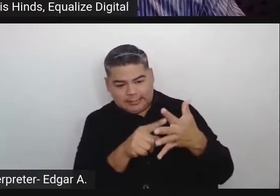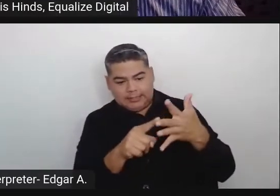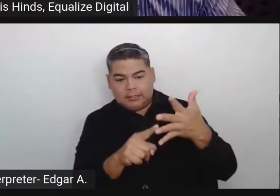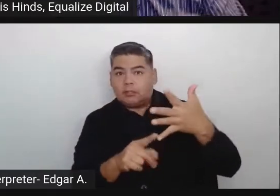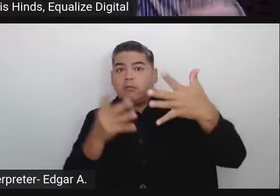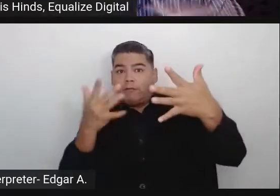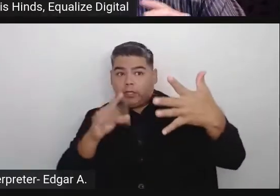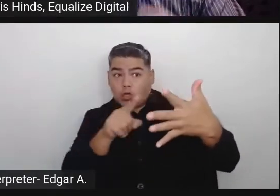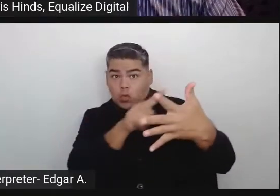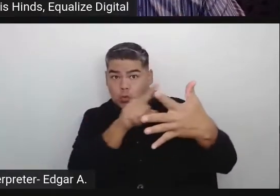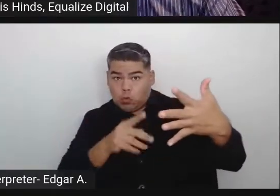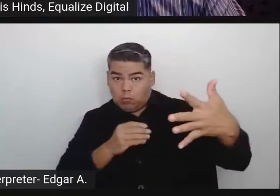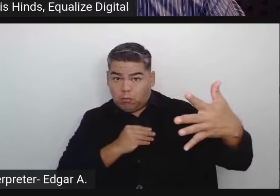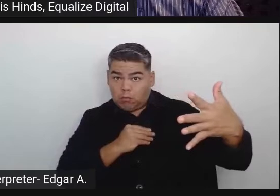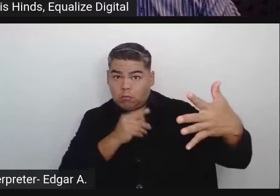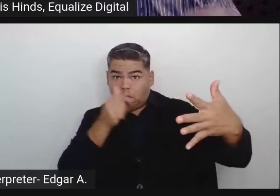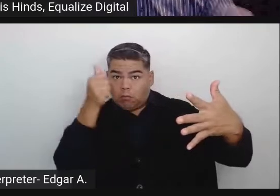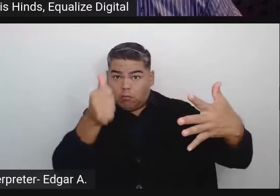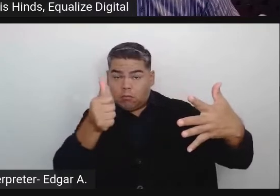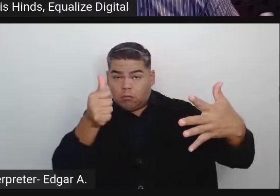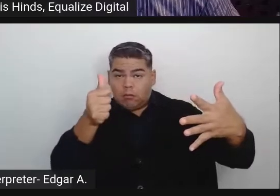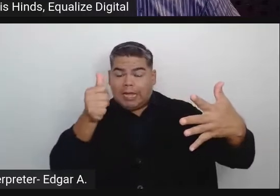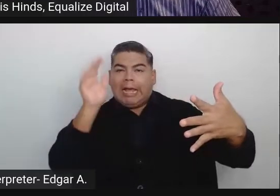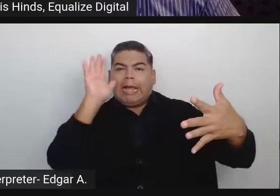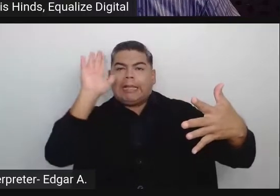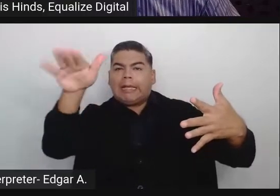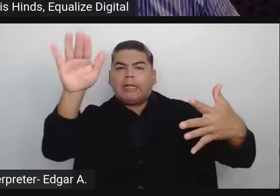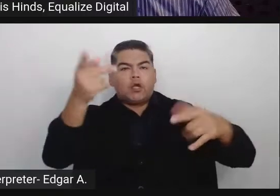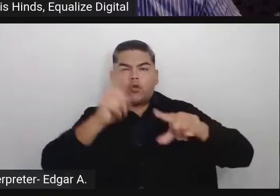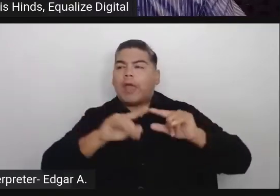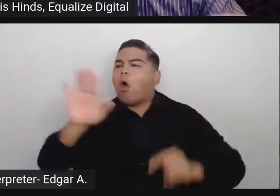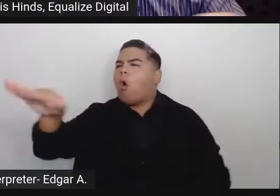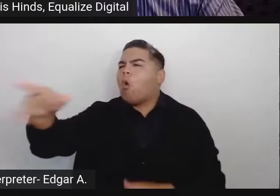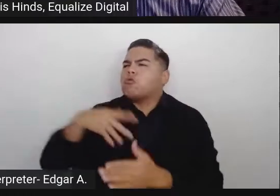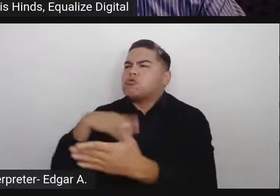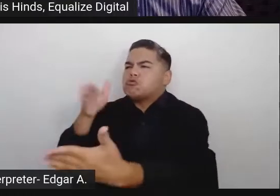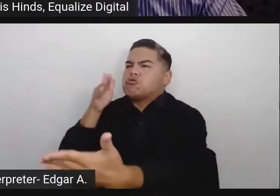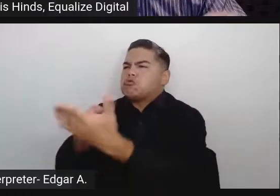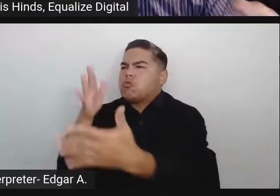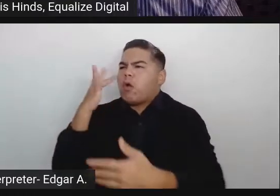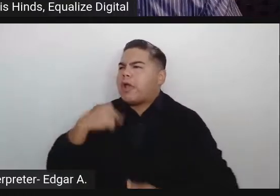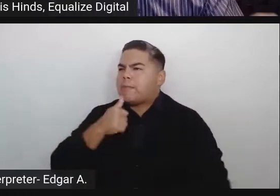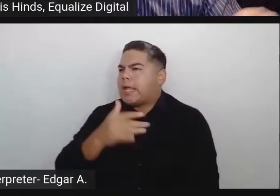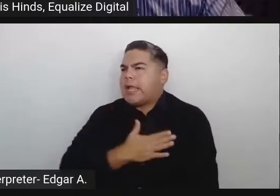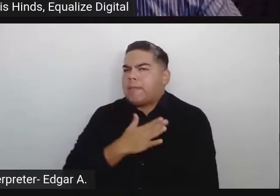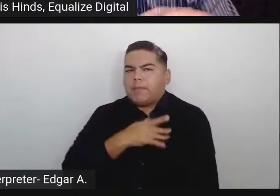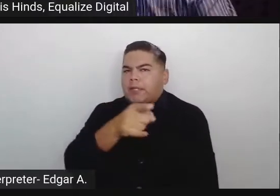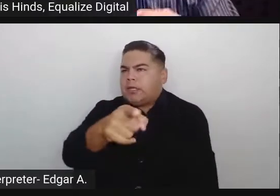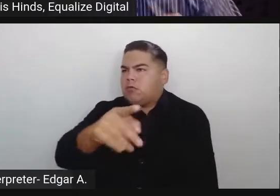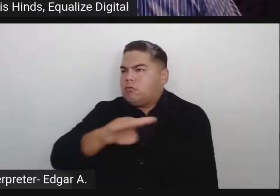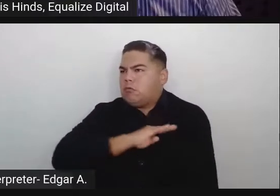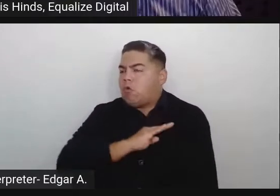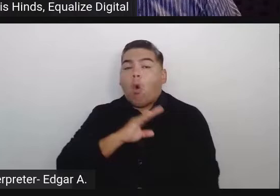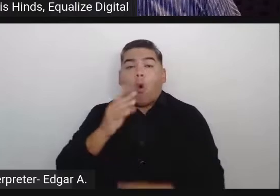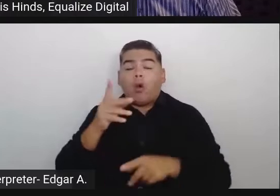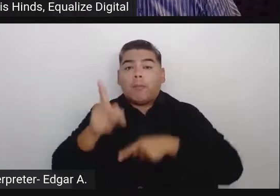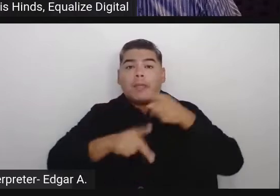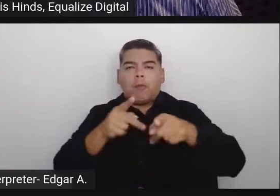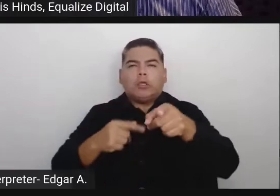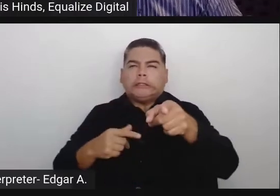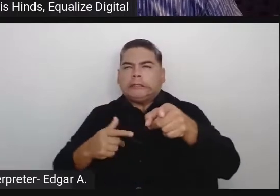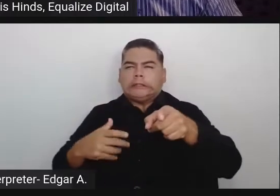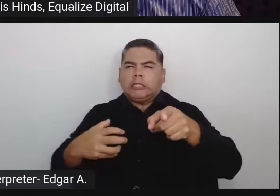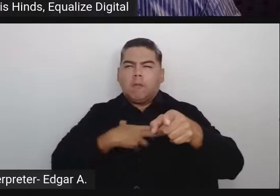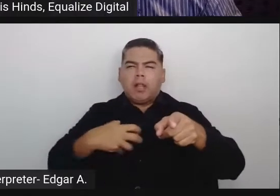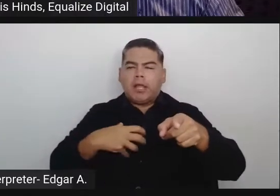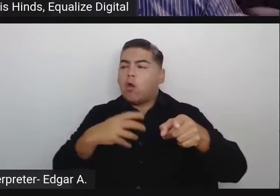lawsuits for X, Y, and Z reasons. And one of them for us is client content or client use of the deliverables, right? Those are